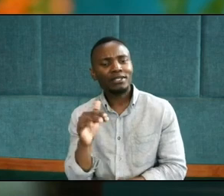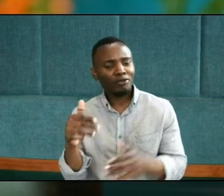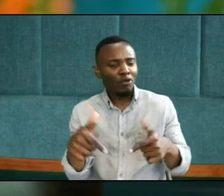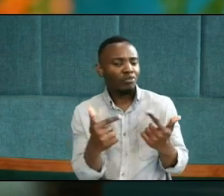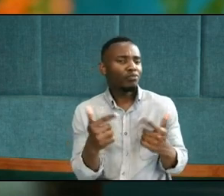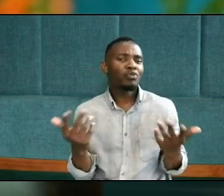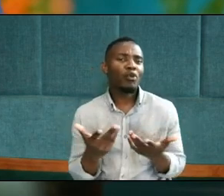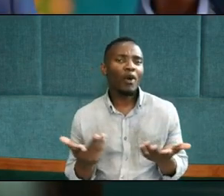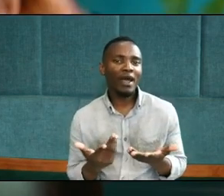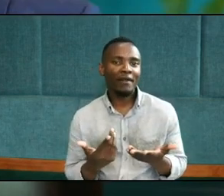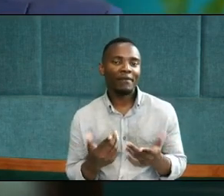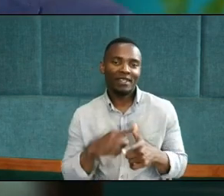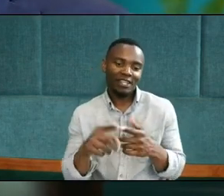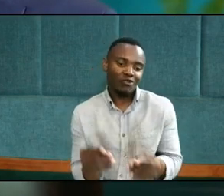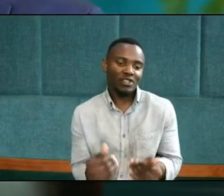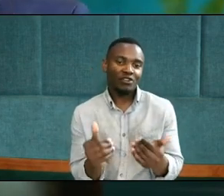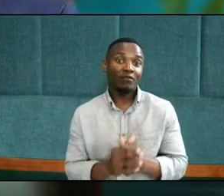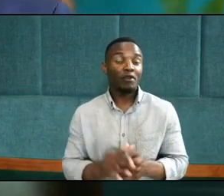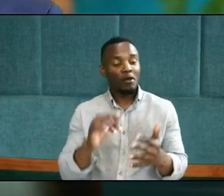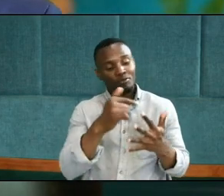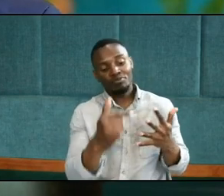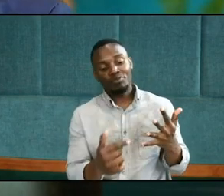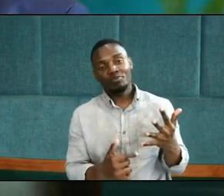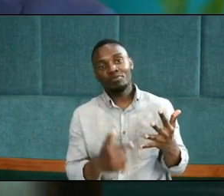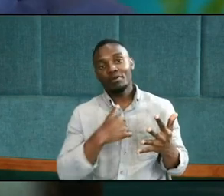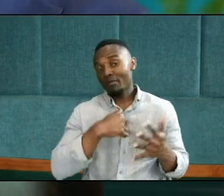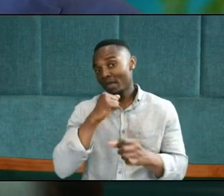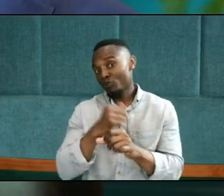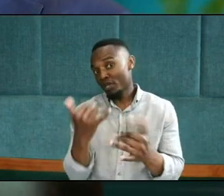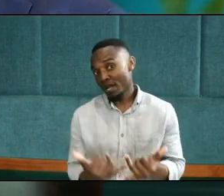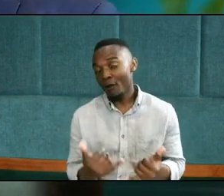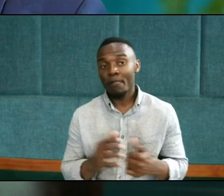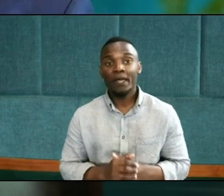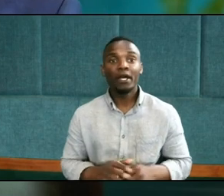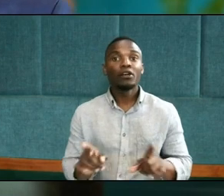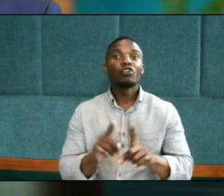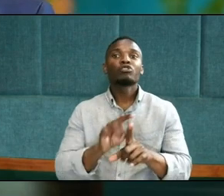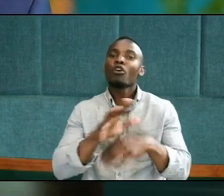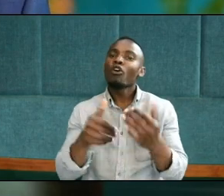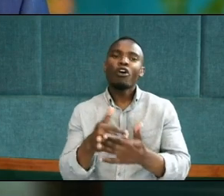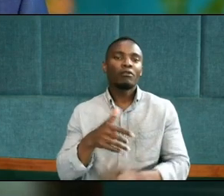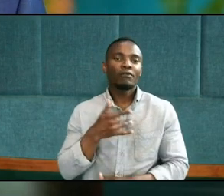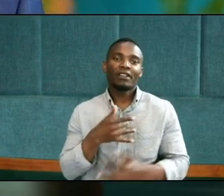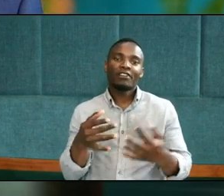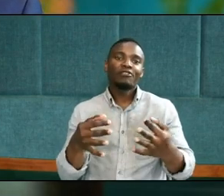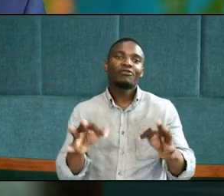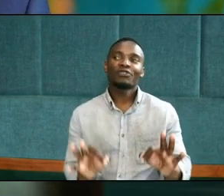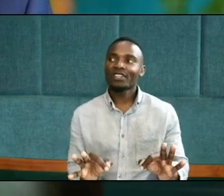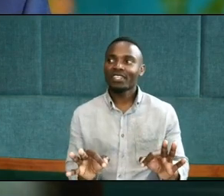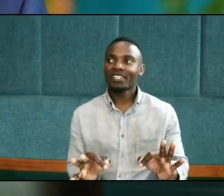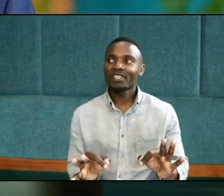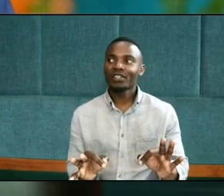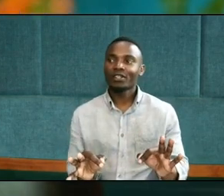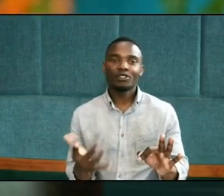here. So that's what I'm doing now in my retirement, and you are very much welcome to